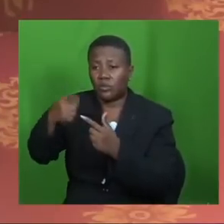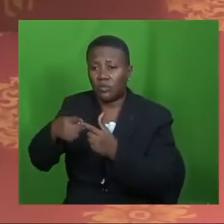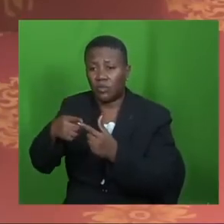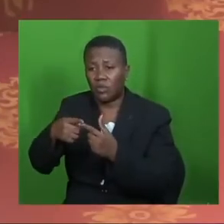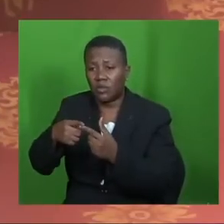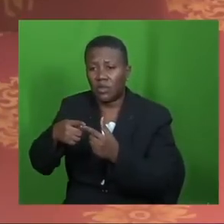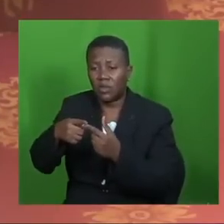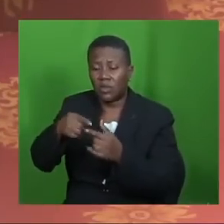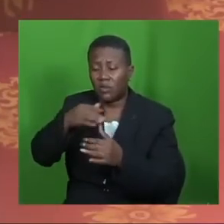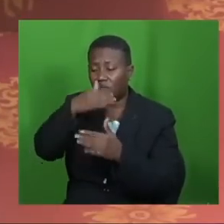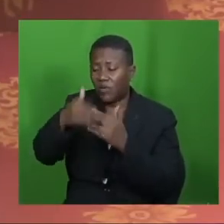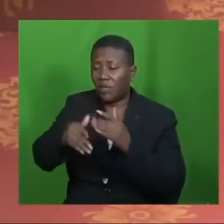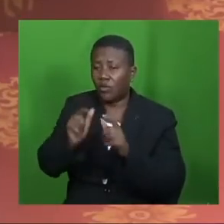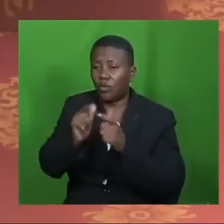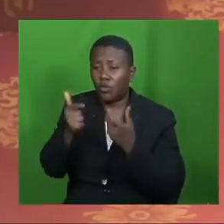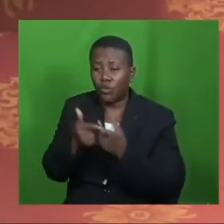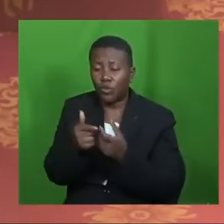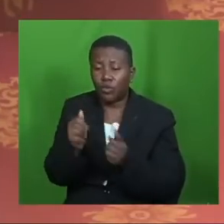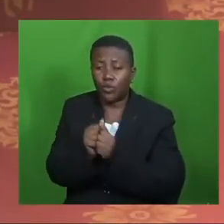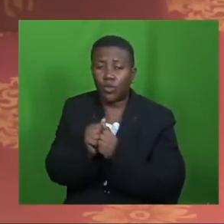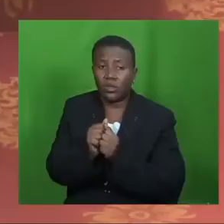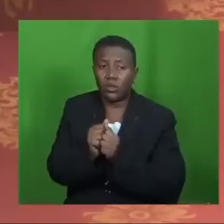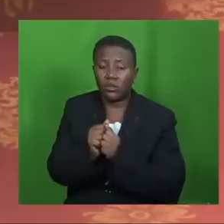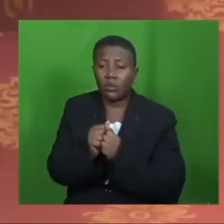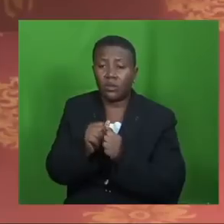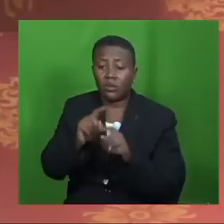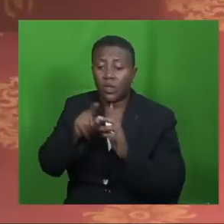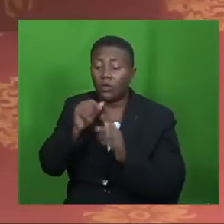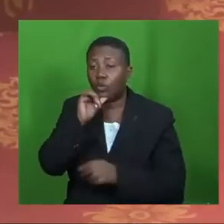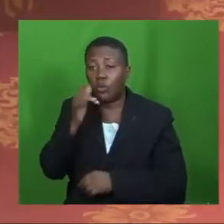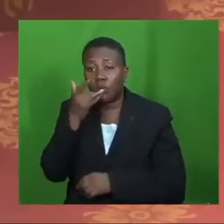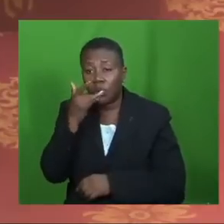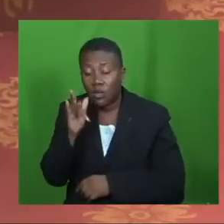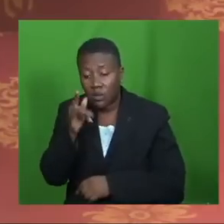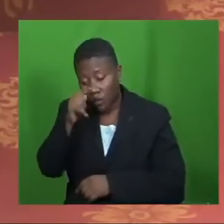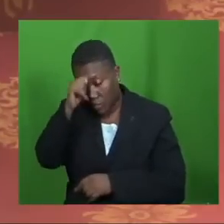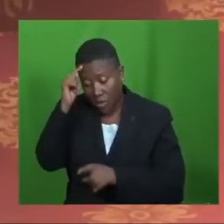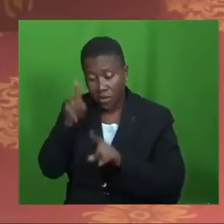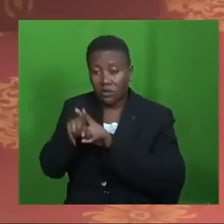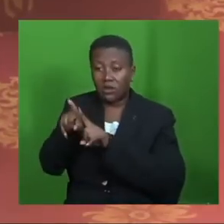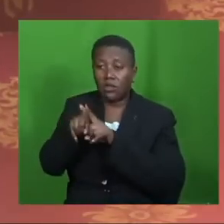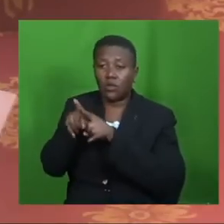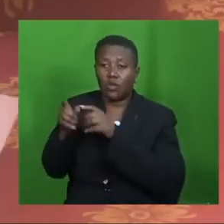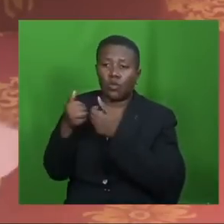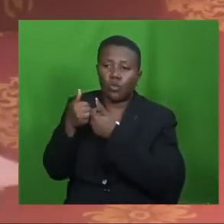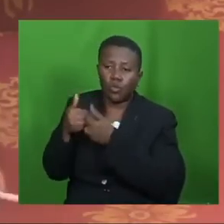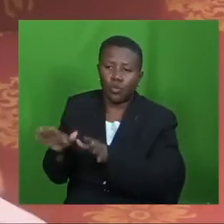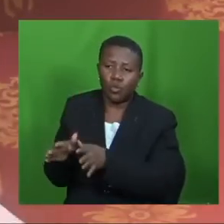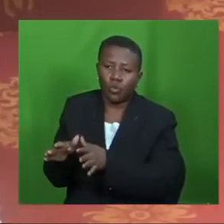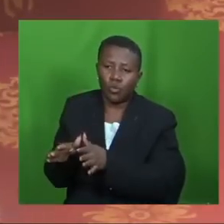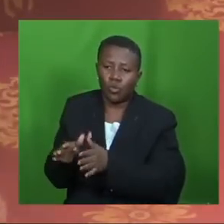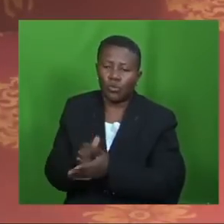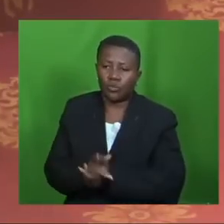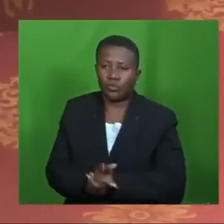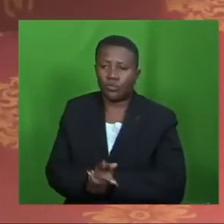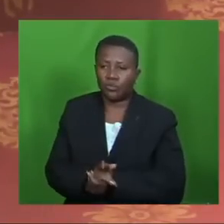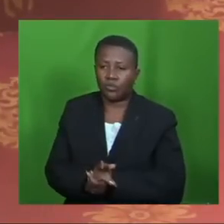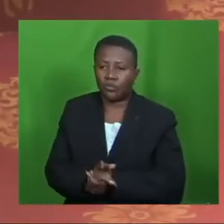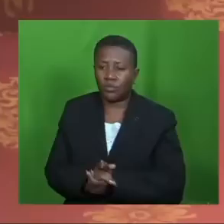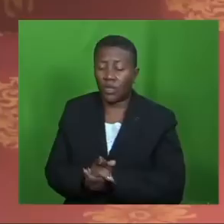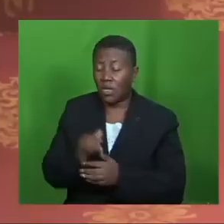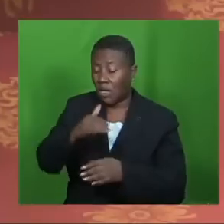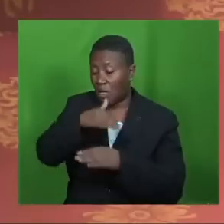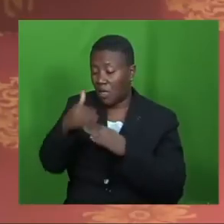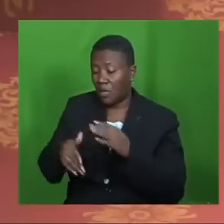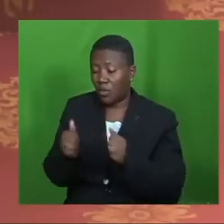final group match against Uruguay. But unfortunately, Mr. Speaker, the Black Stars lost 2-0. At the end of the group stage,